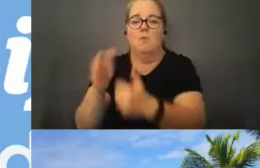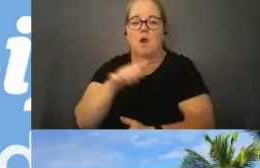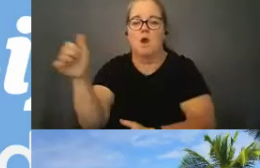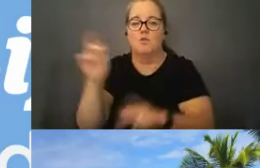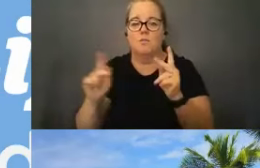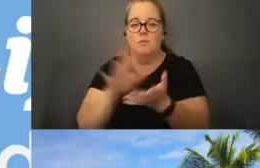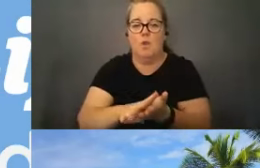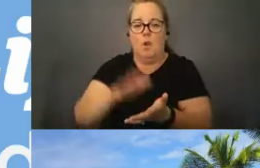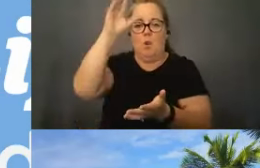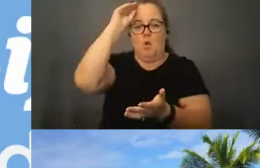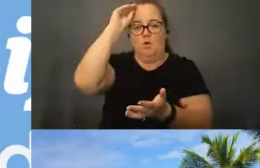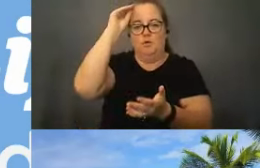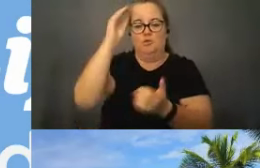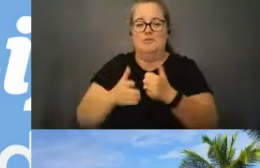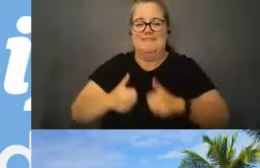CPR.